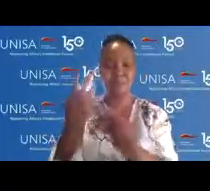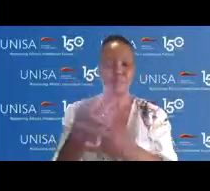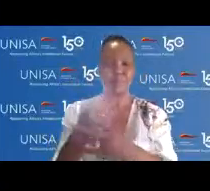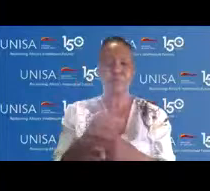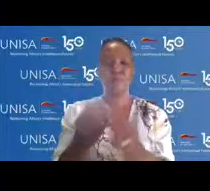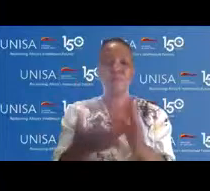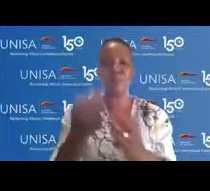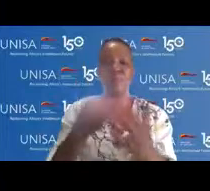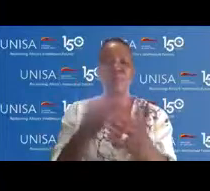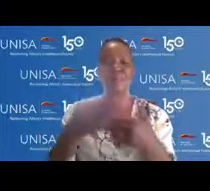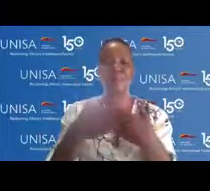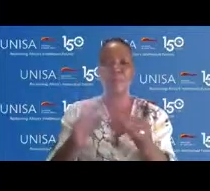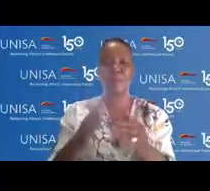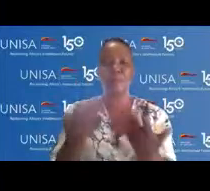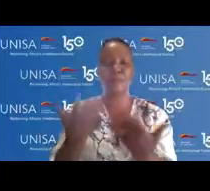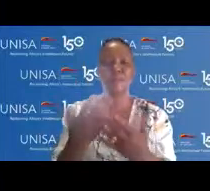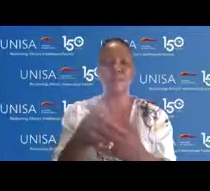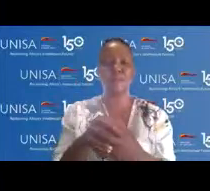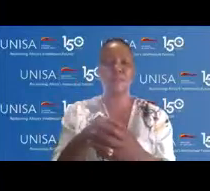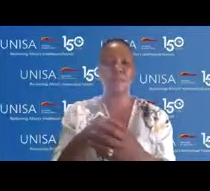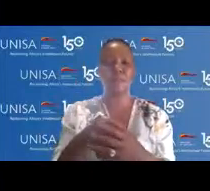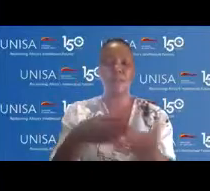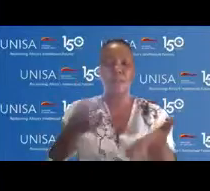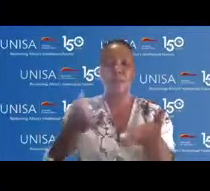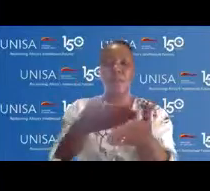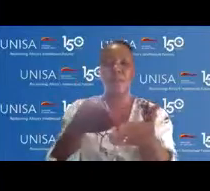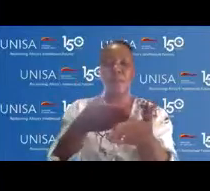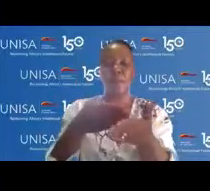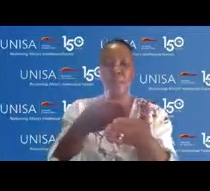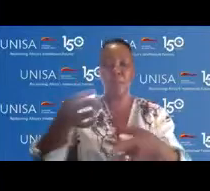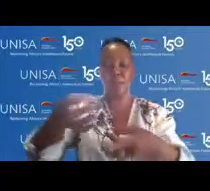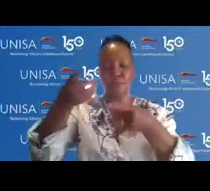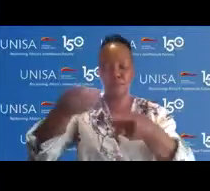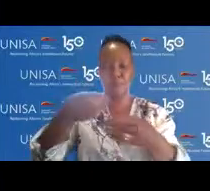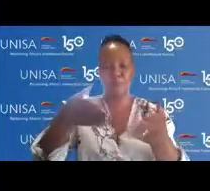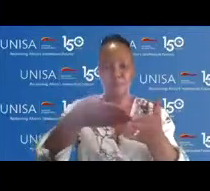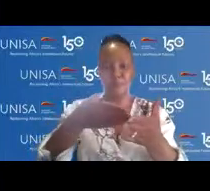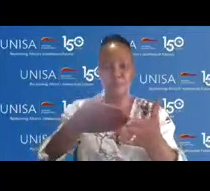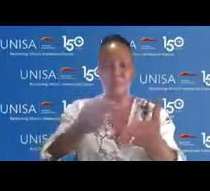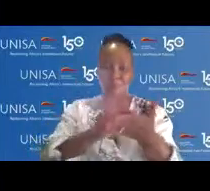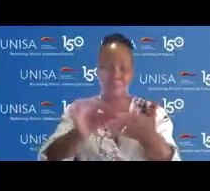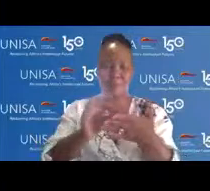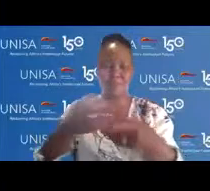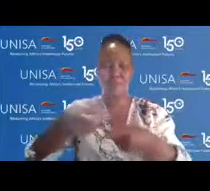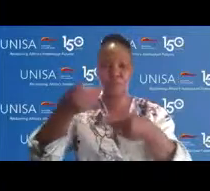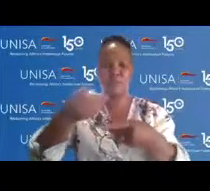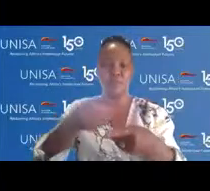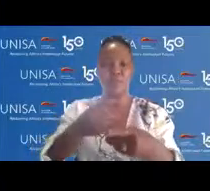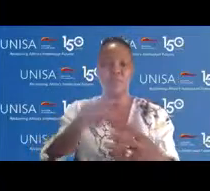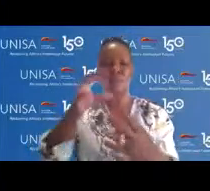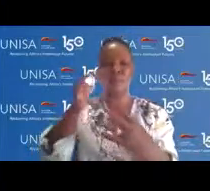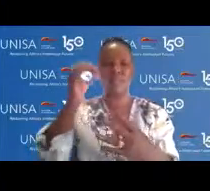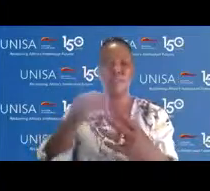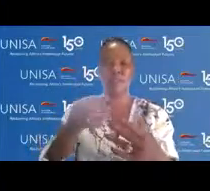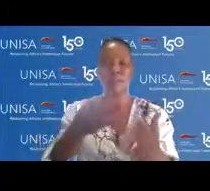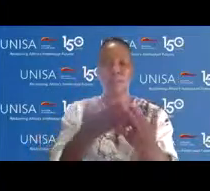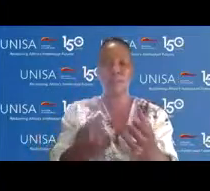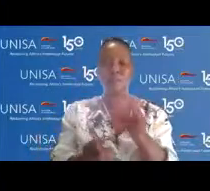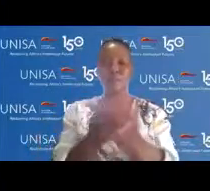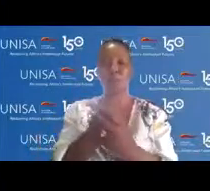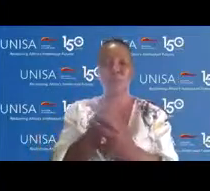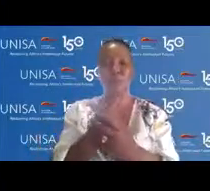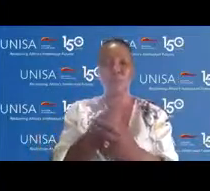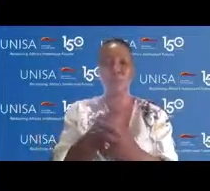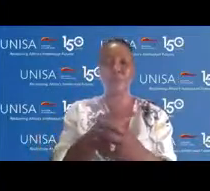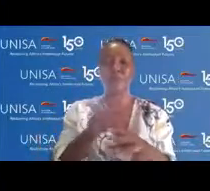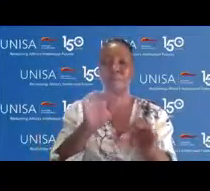a empty document right here, okay? And then as you can see, it pulls up the keyboard. And from here, I can do quite a